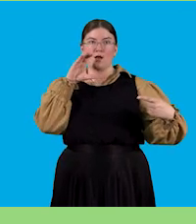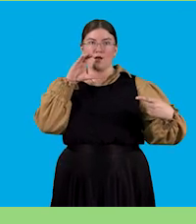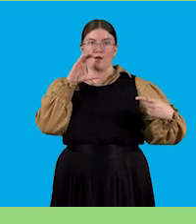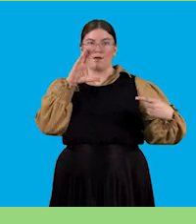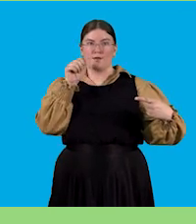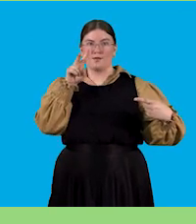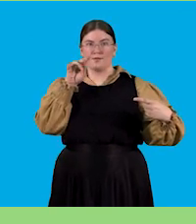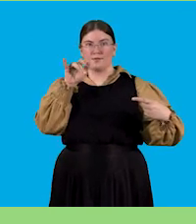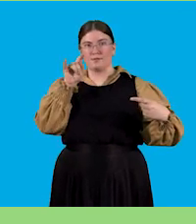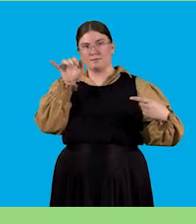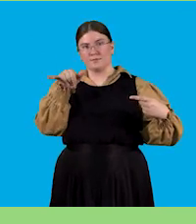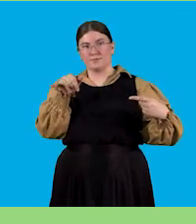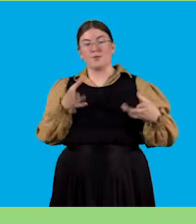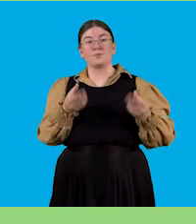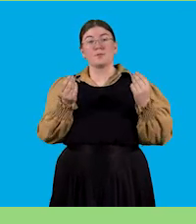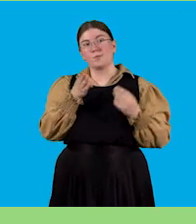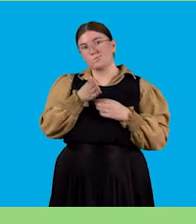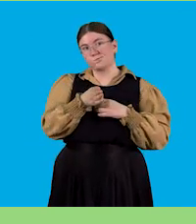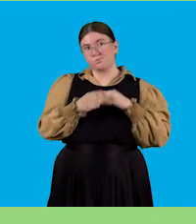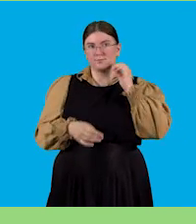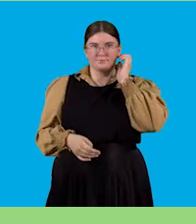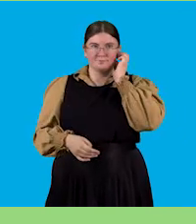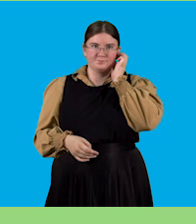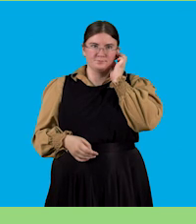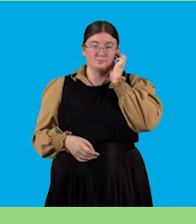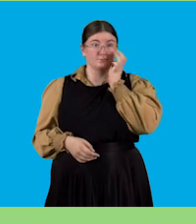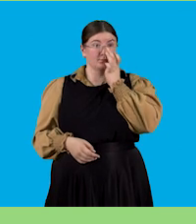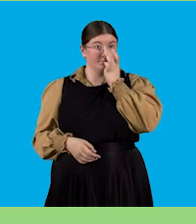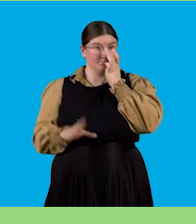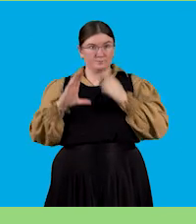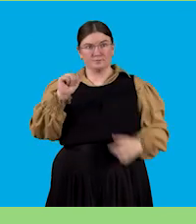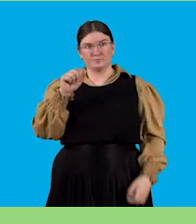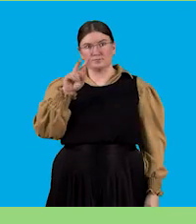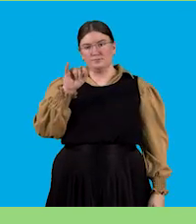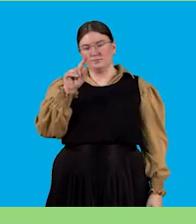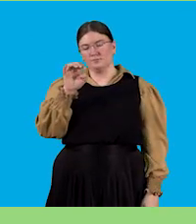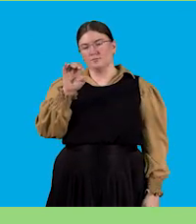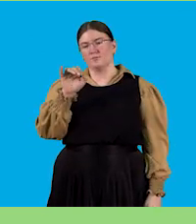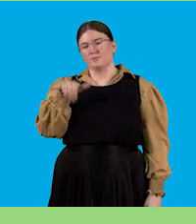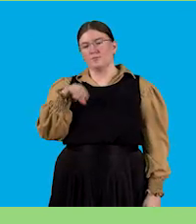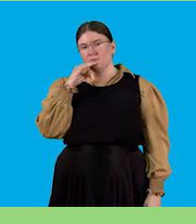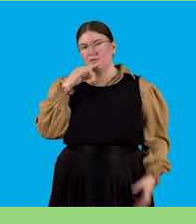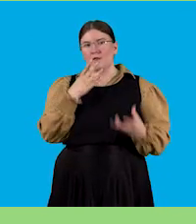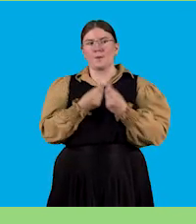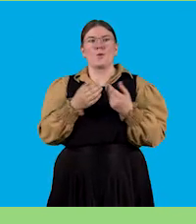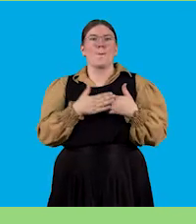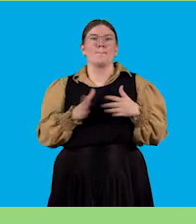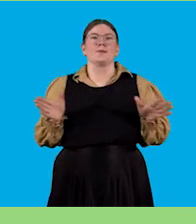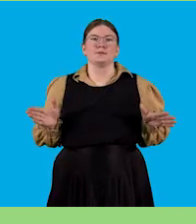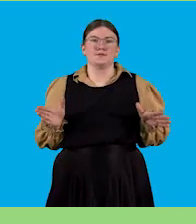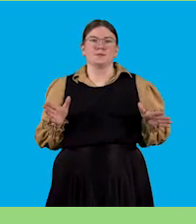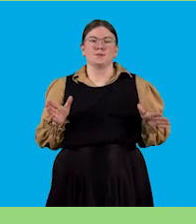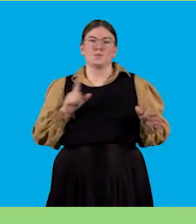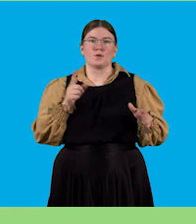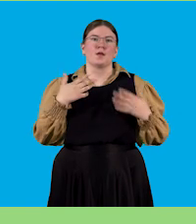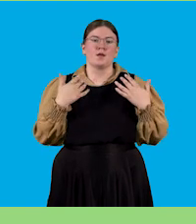cavity that is found there. A cavity refers to an opening. It allows